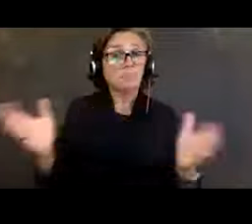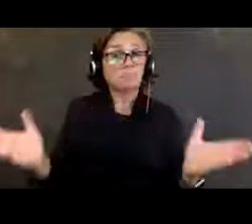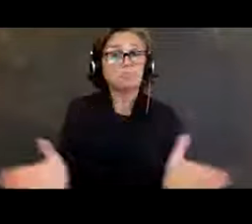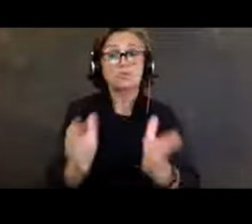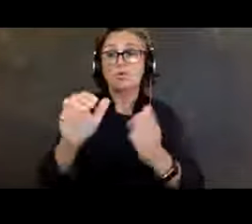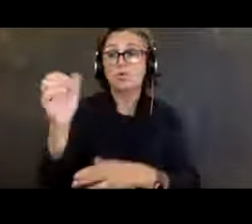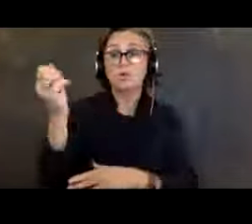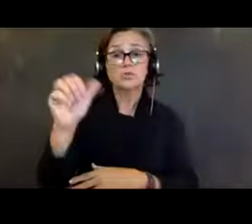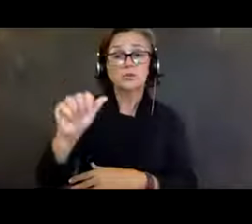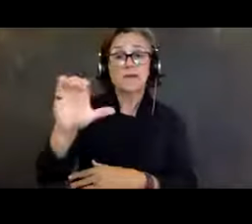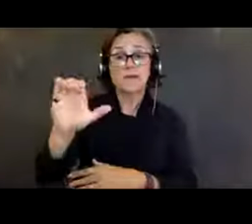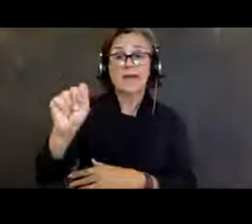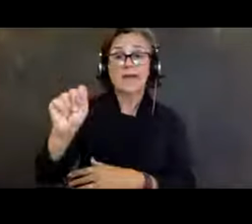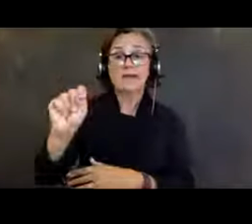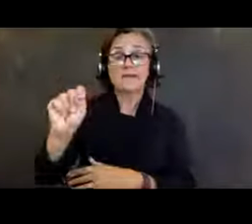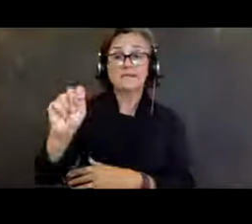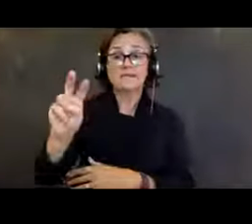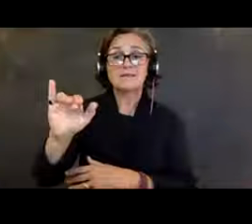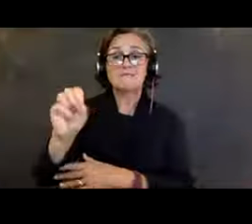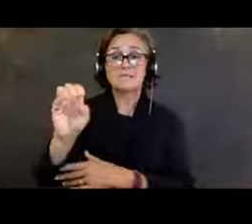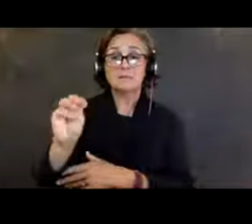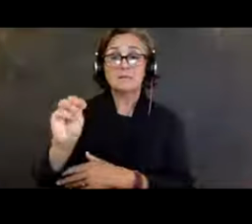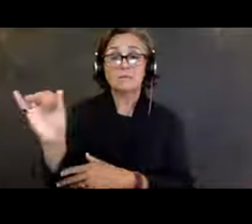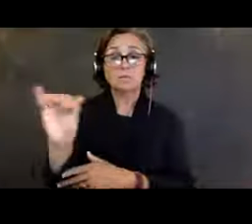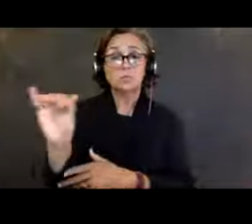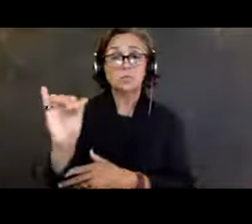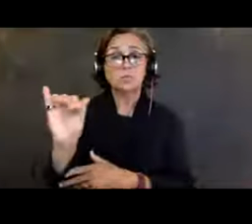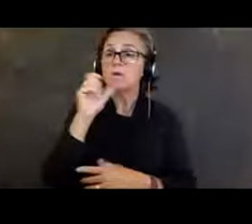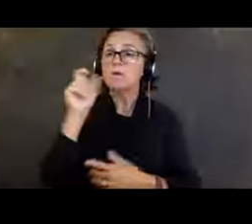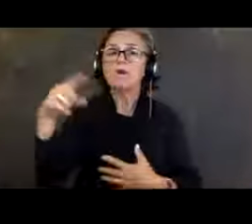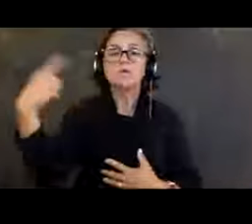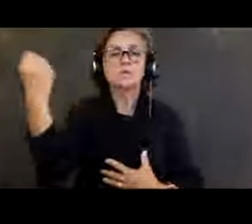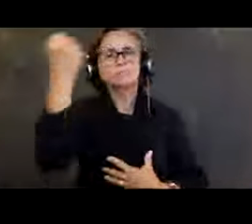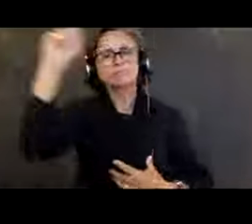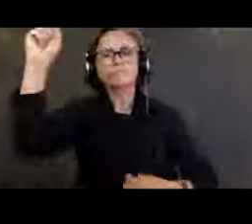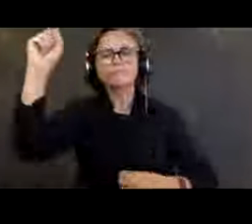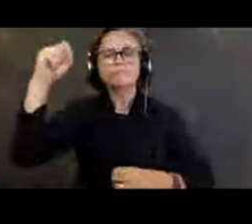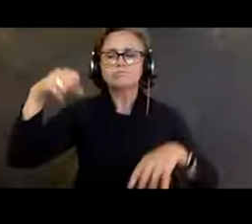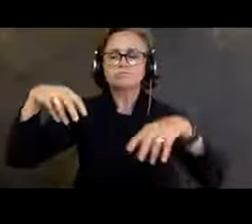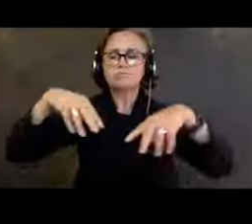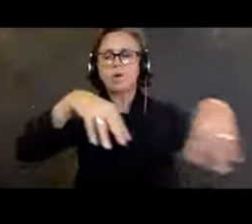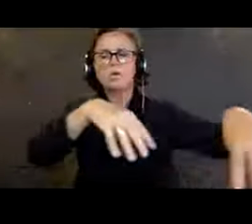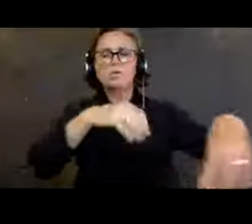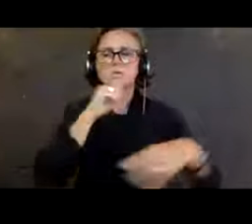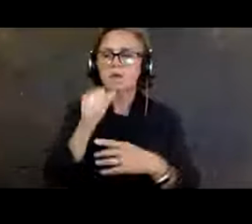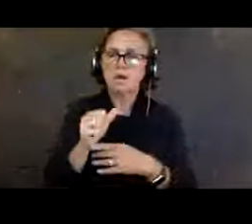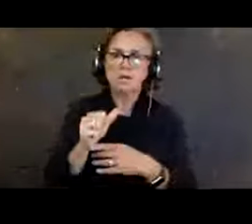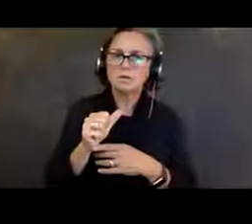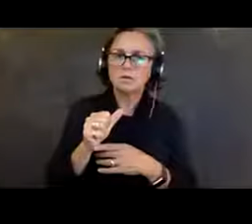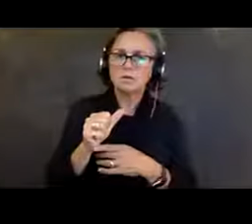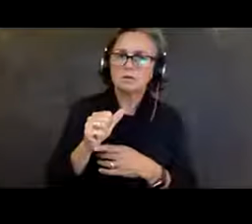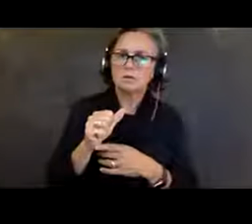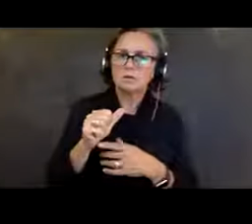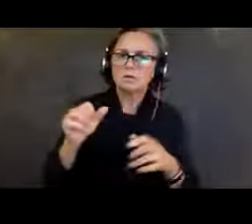So activism, you know, doesn't solely mean going to a protest or attending a protest. Activism